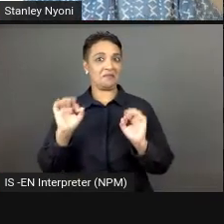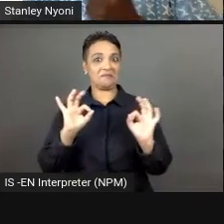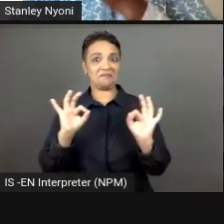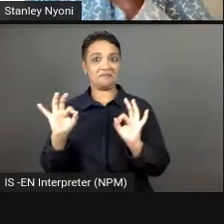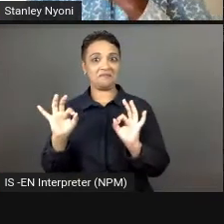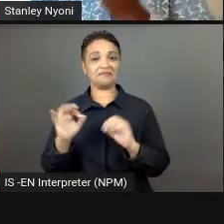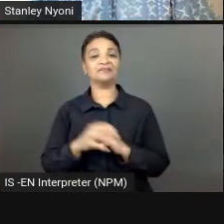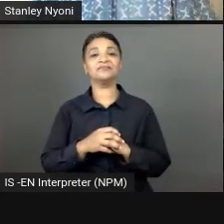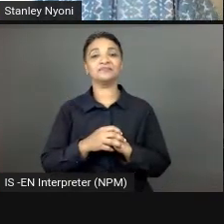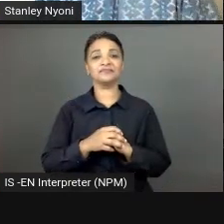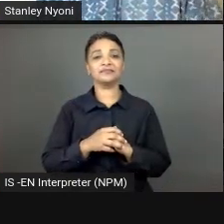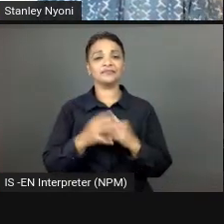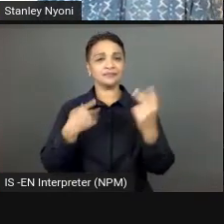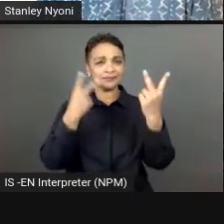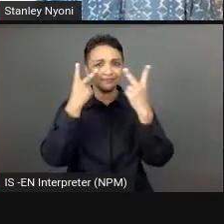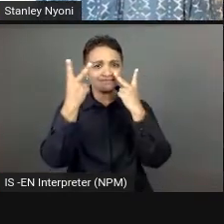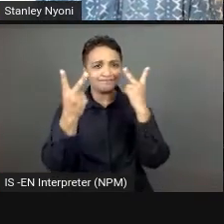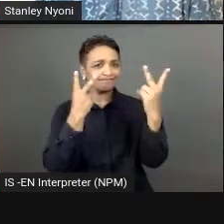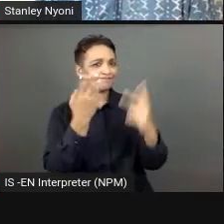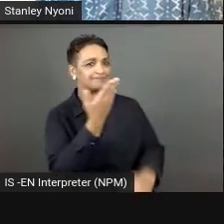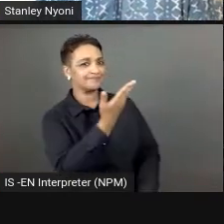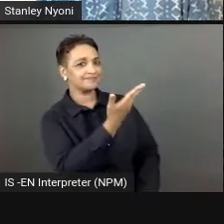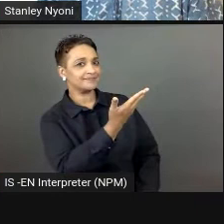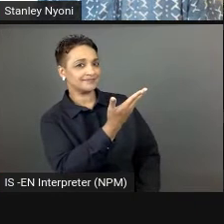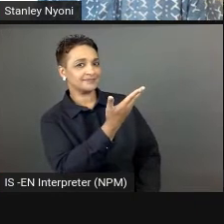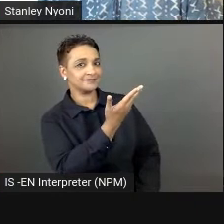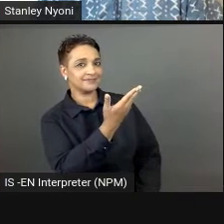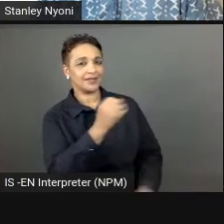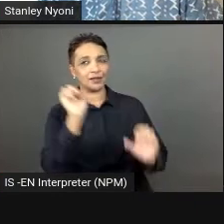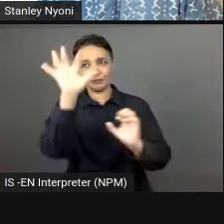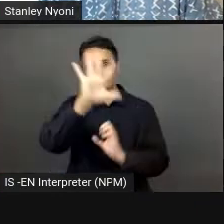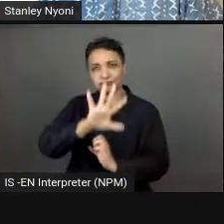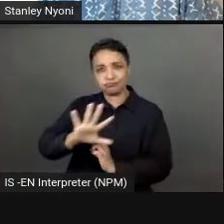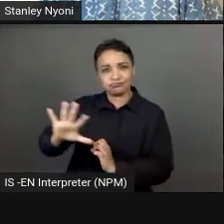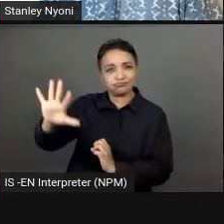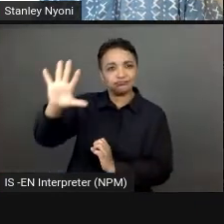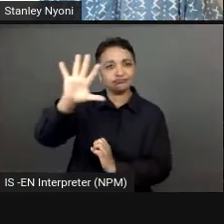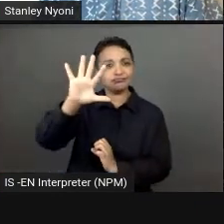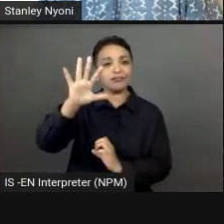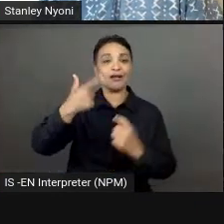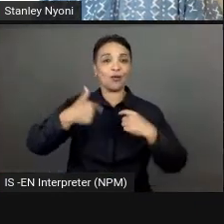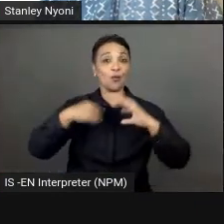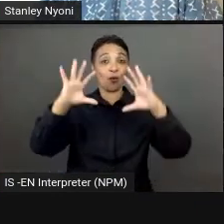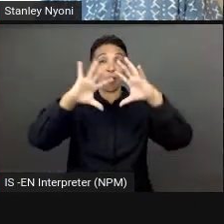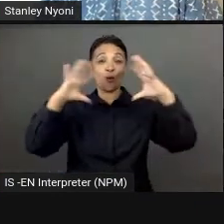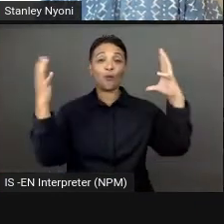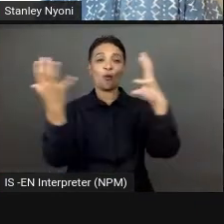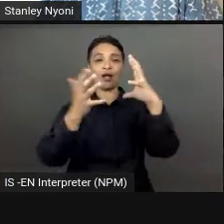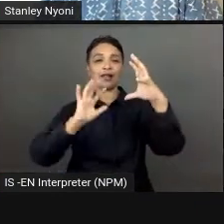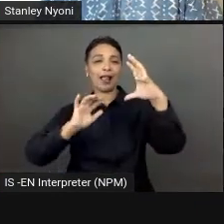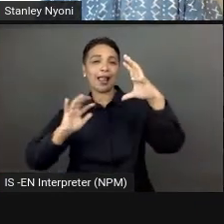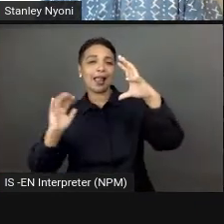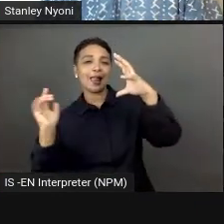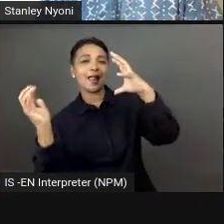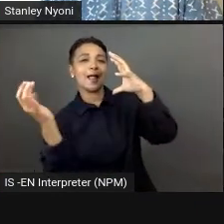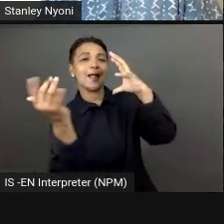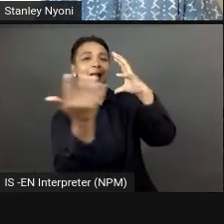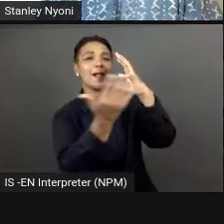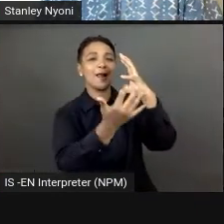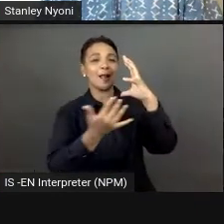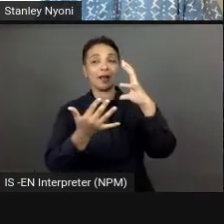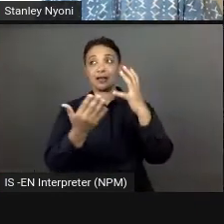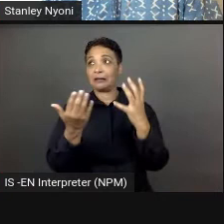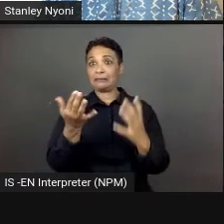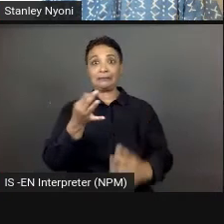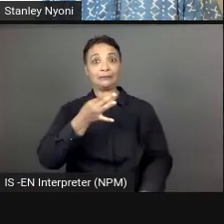So, and as we see from the word cloud, we come from all over the world. Many of us don't speak English